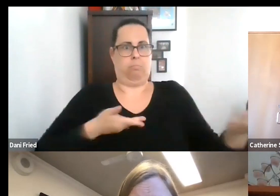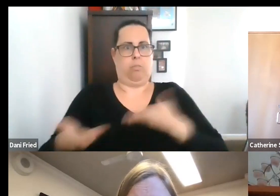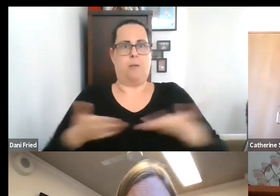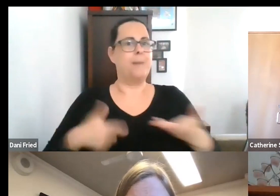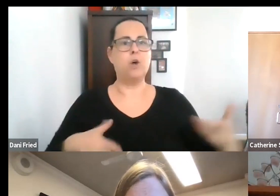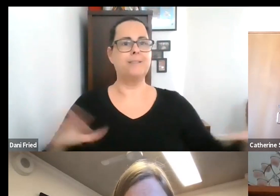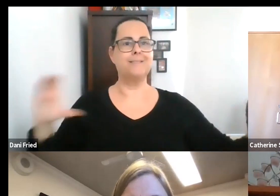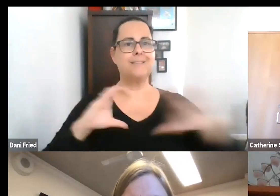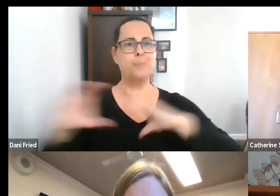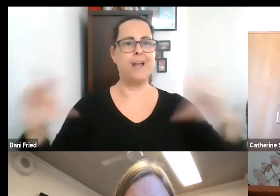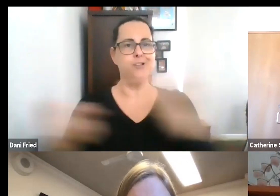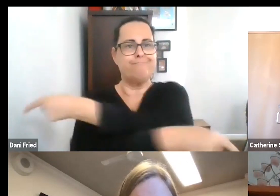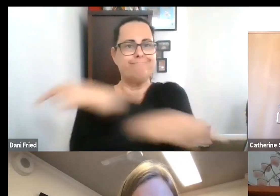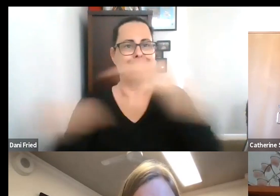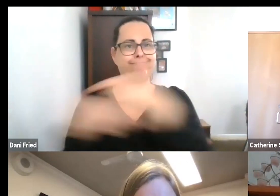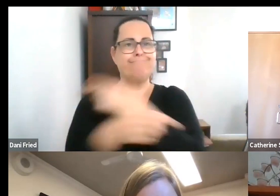because there wasn't that sharing of information.